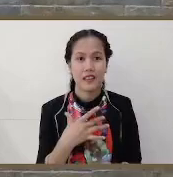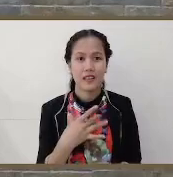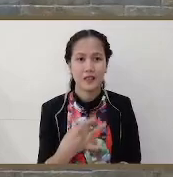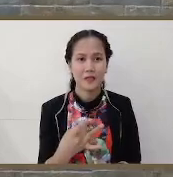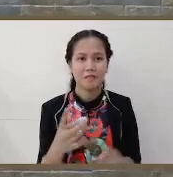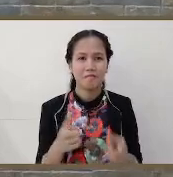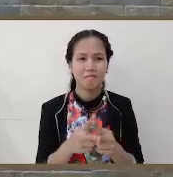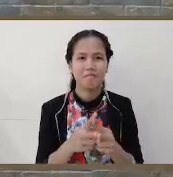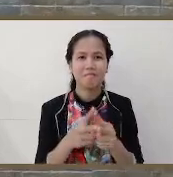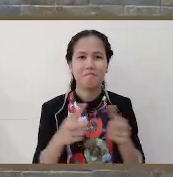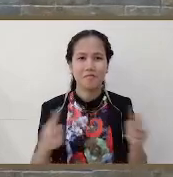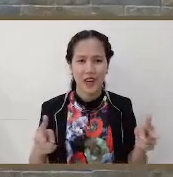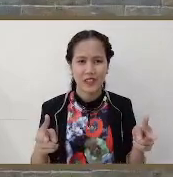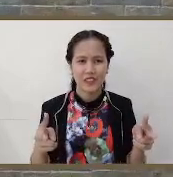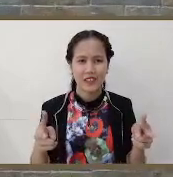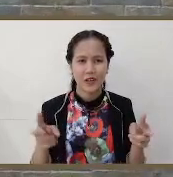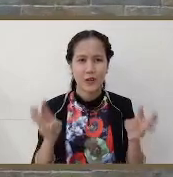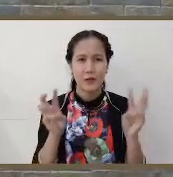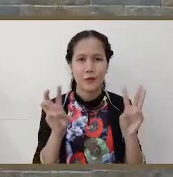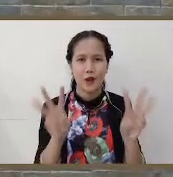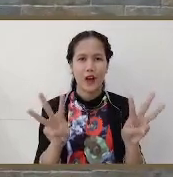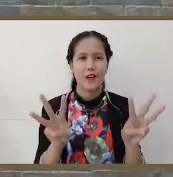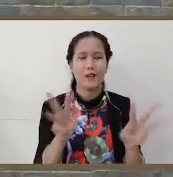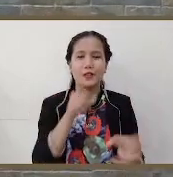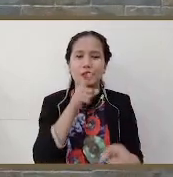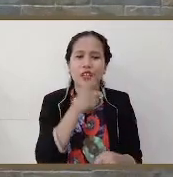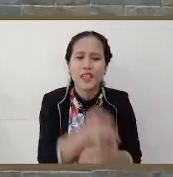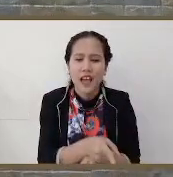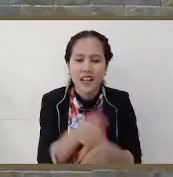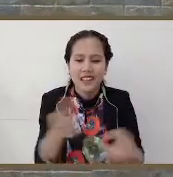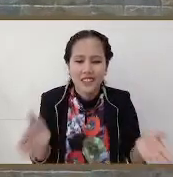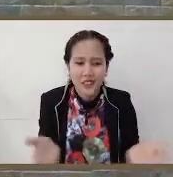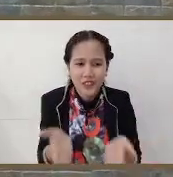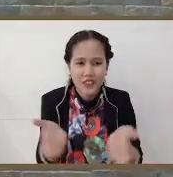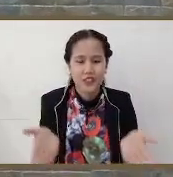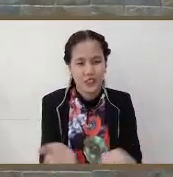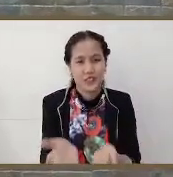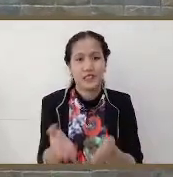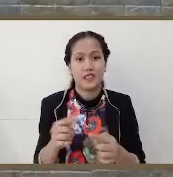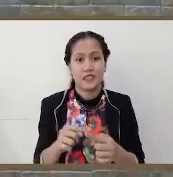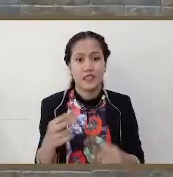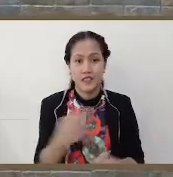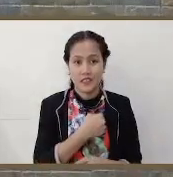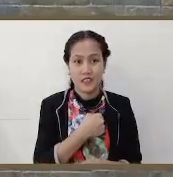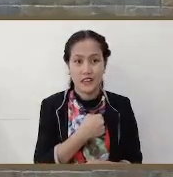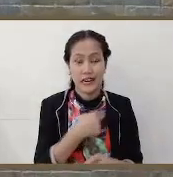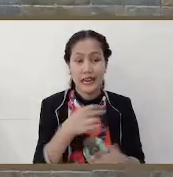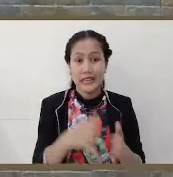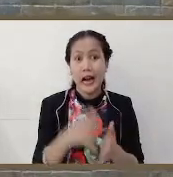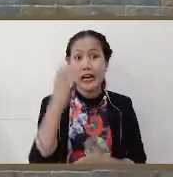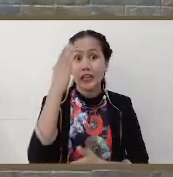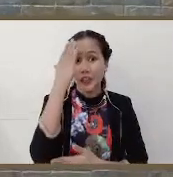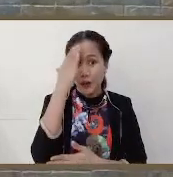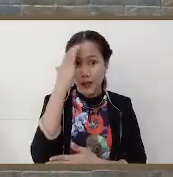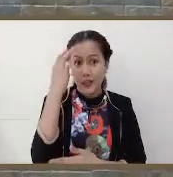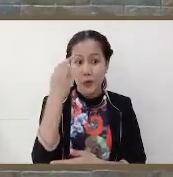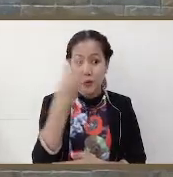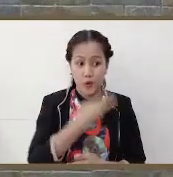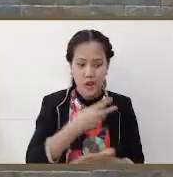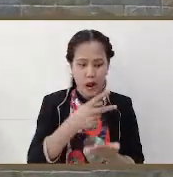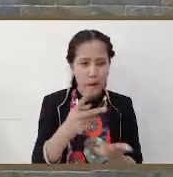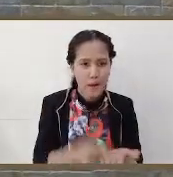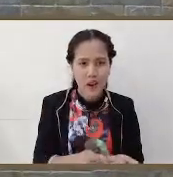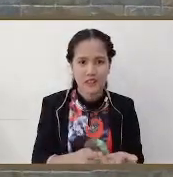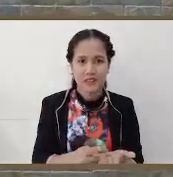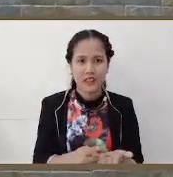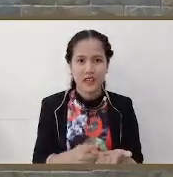very uplifting. Talagang encouraging mga kapatid. And knowing that we are a part, God put us in a